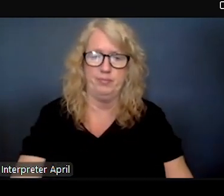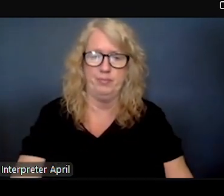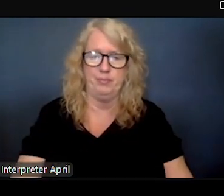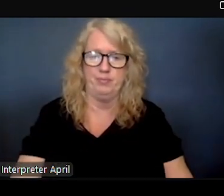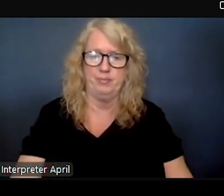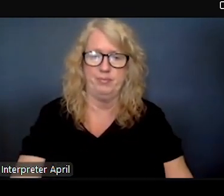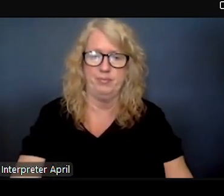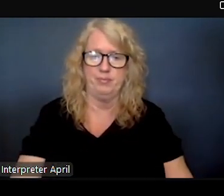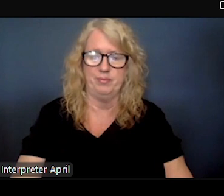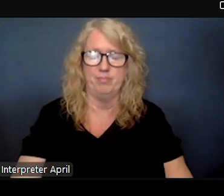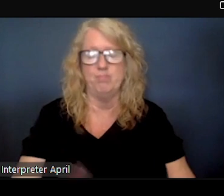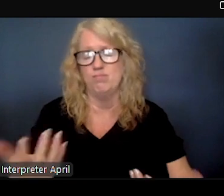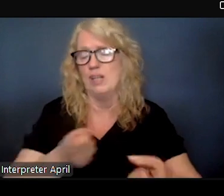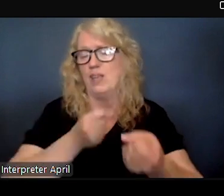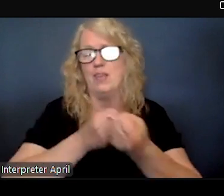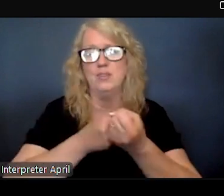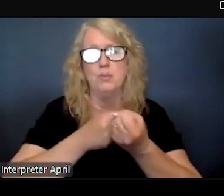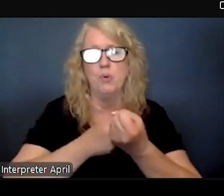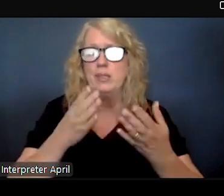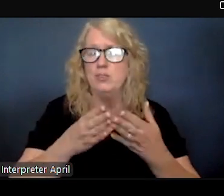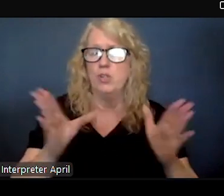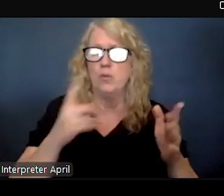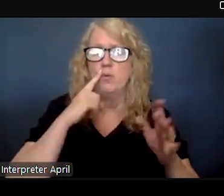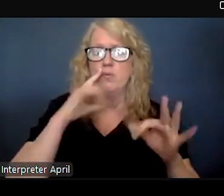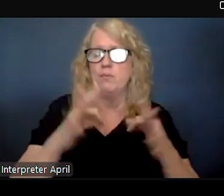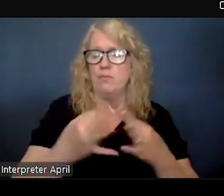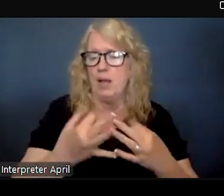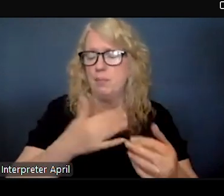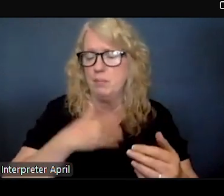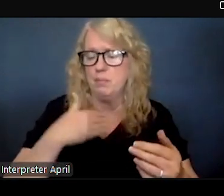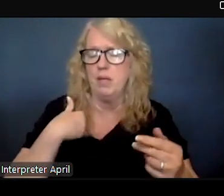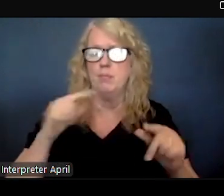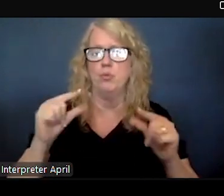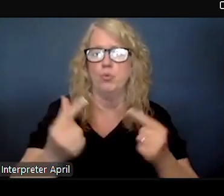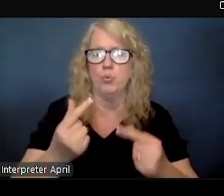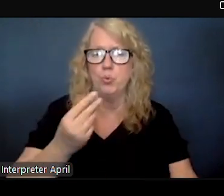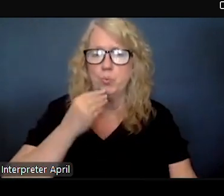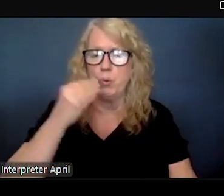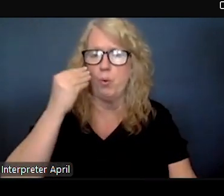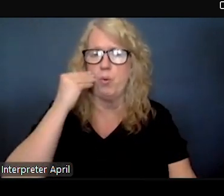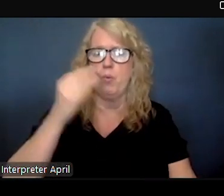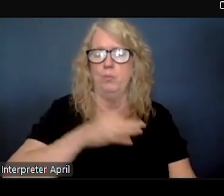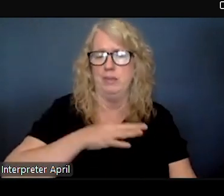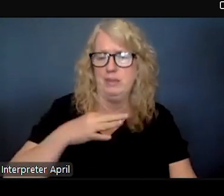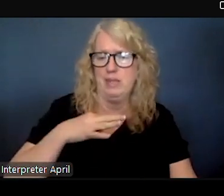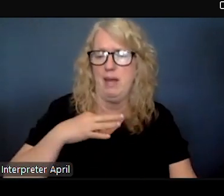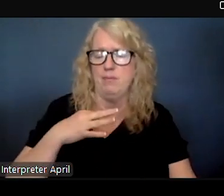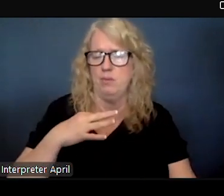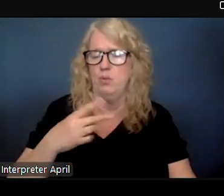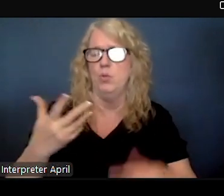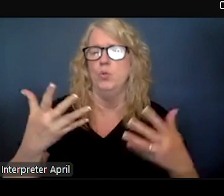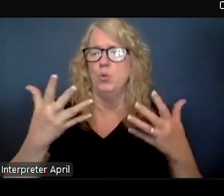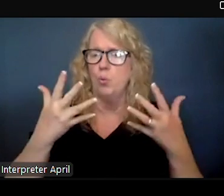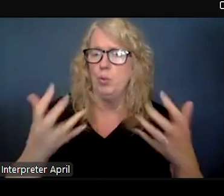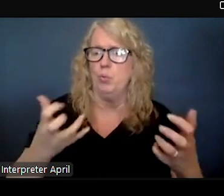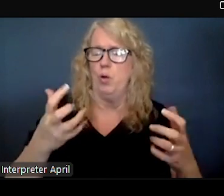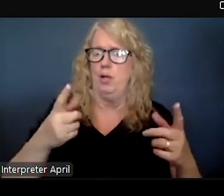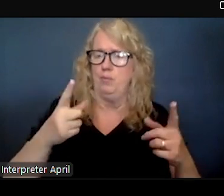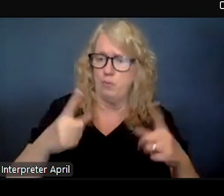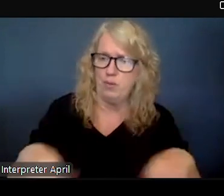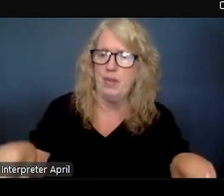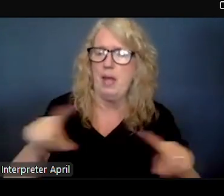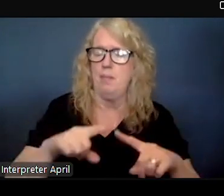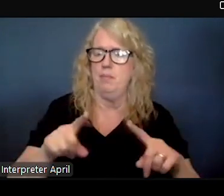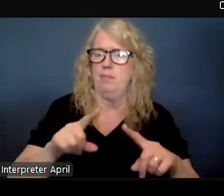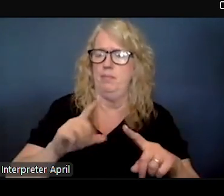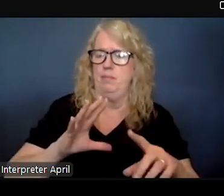And supports just general family members, neighbor, group home staff. Hmm. They're we want them in